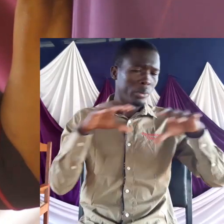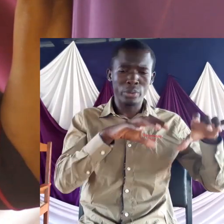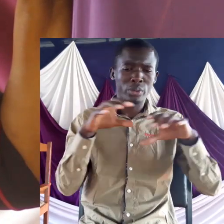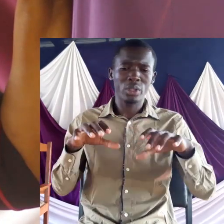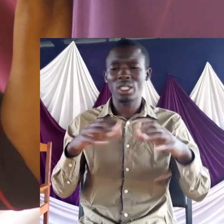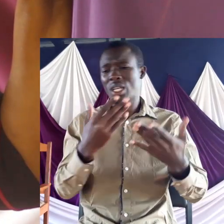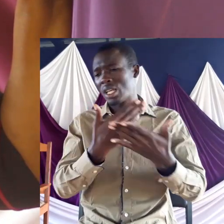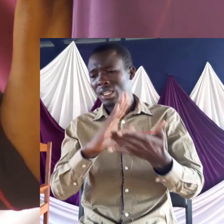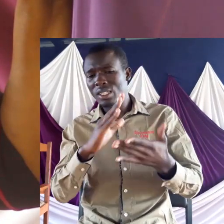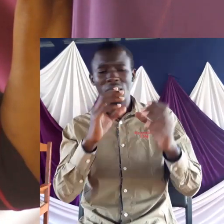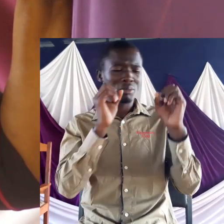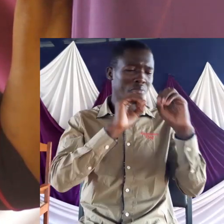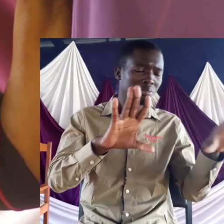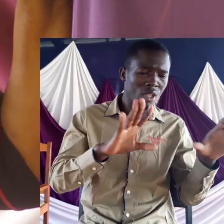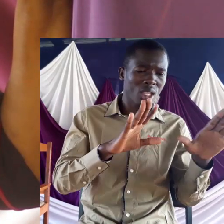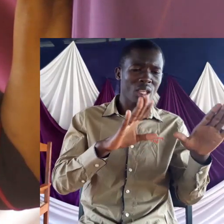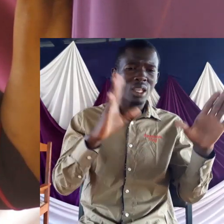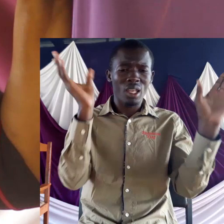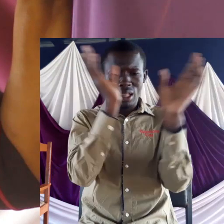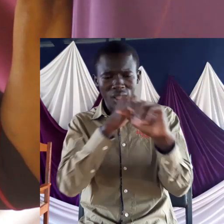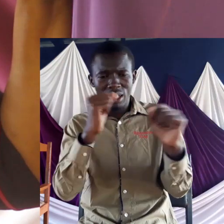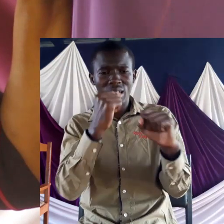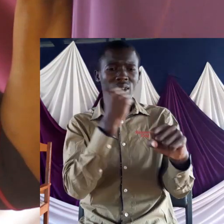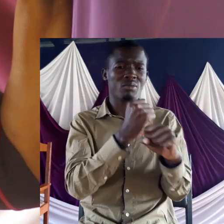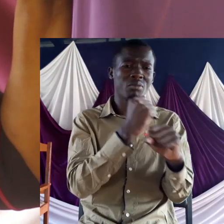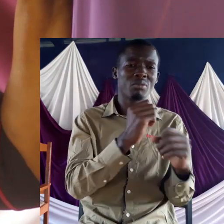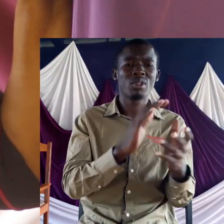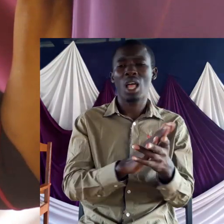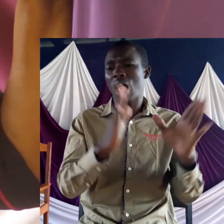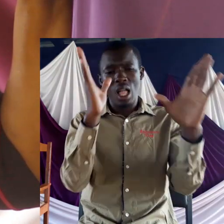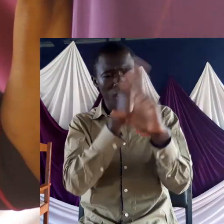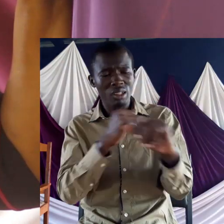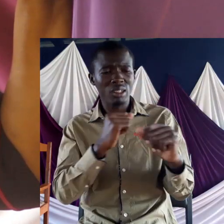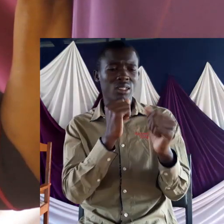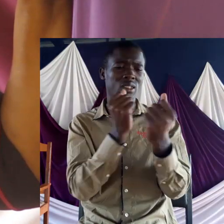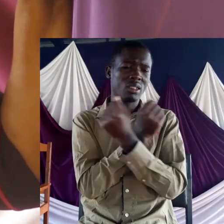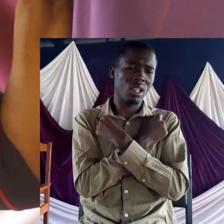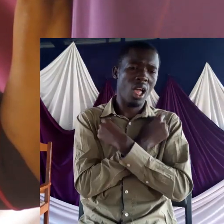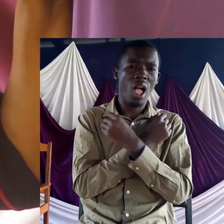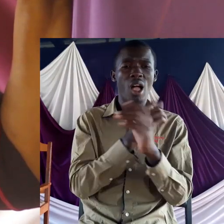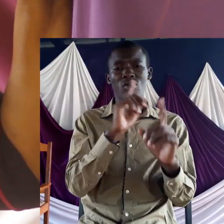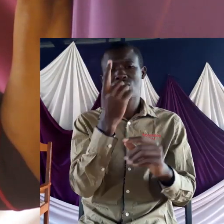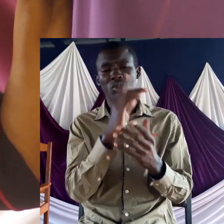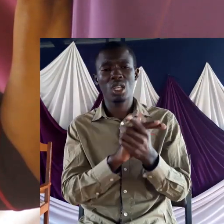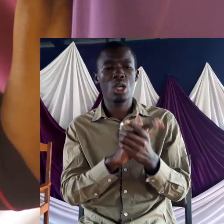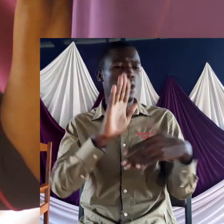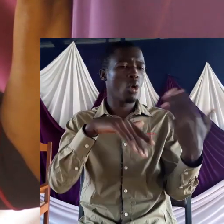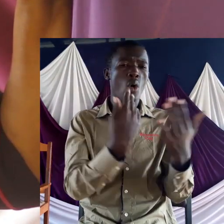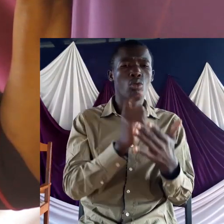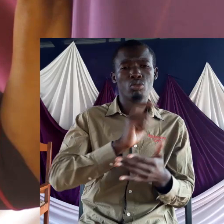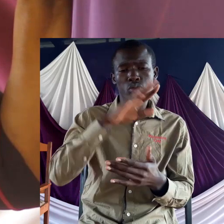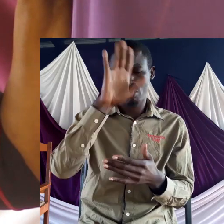Some have lost their jobs. Some have lost their loved ones, Father. And all these people need your presence in their